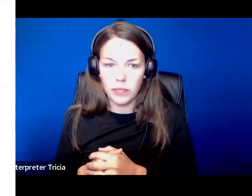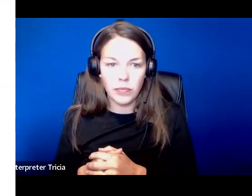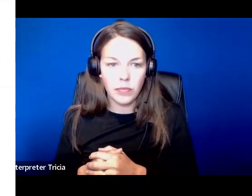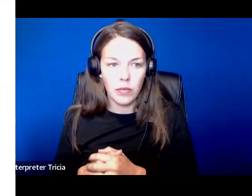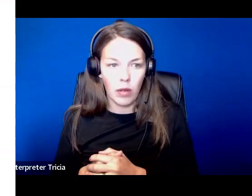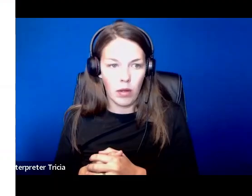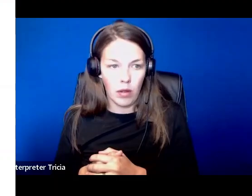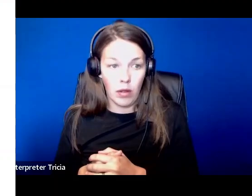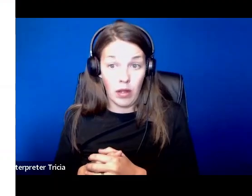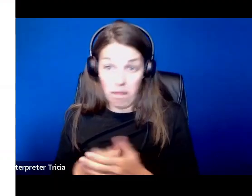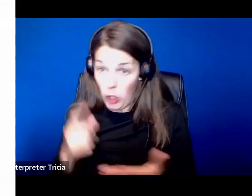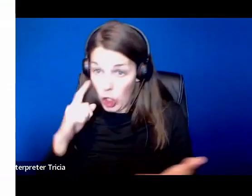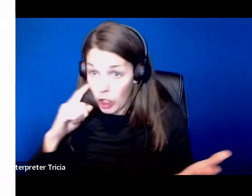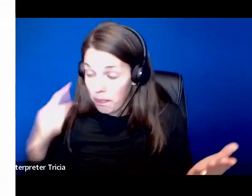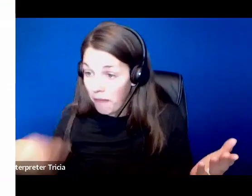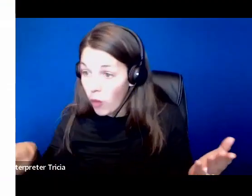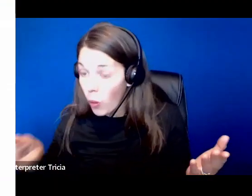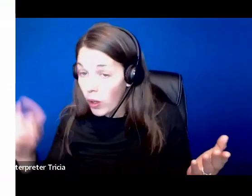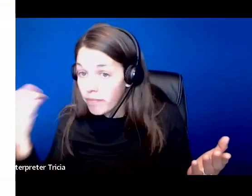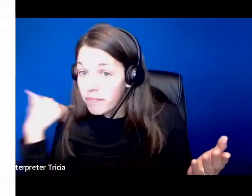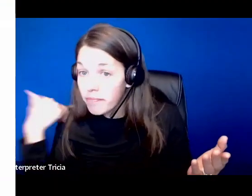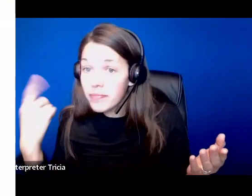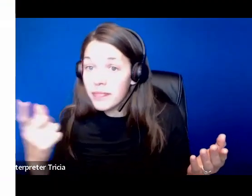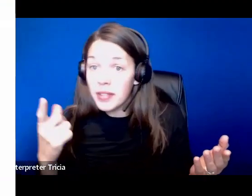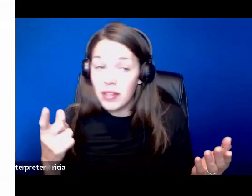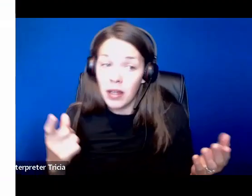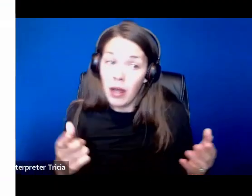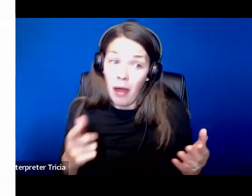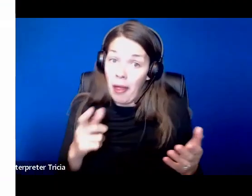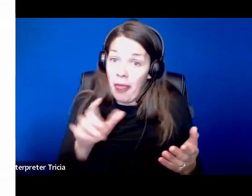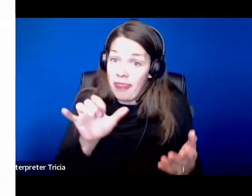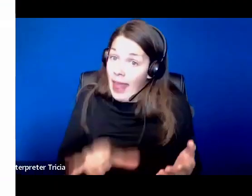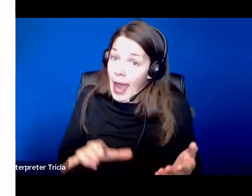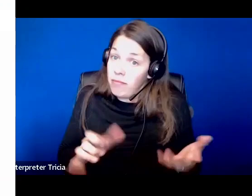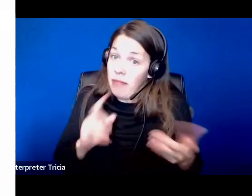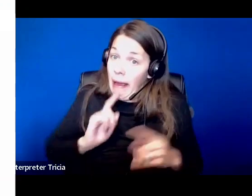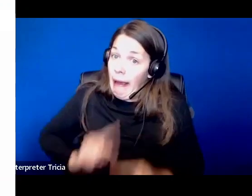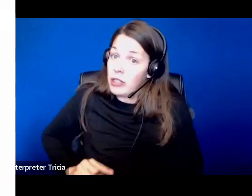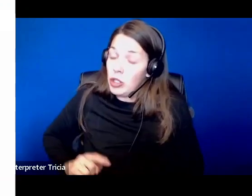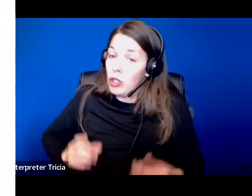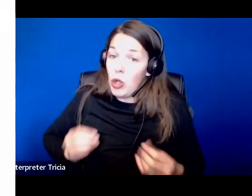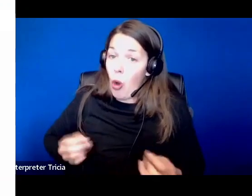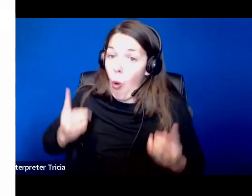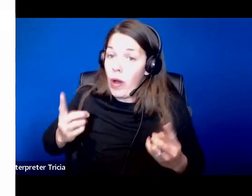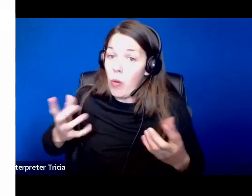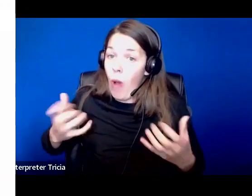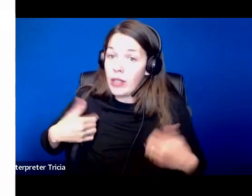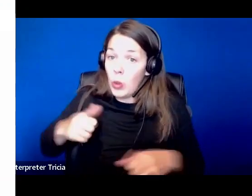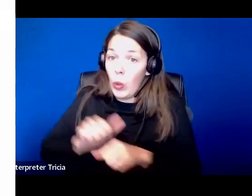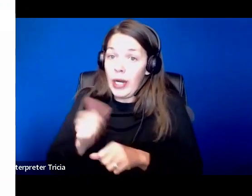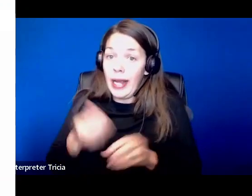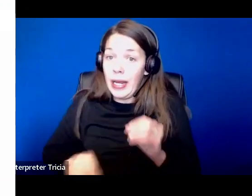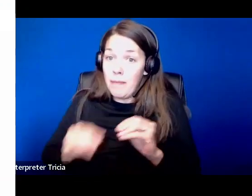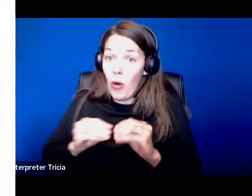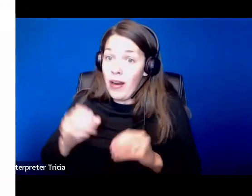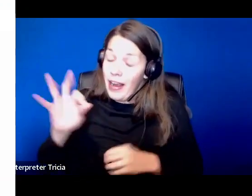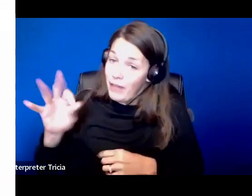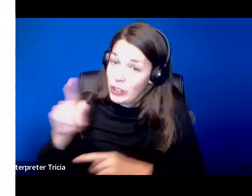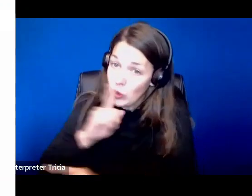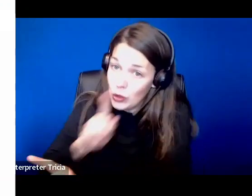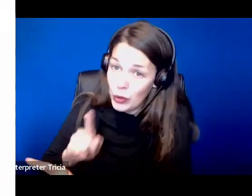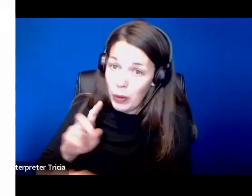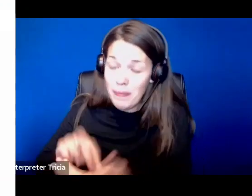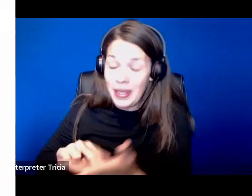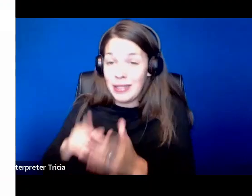don't know if any of you have heard that. Well, is it that nobody wants to work anymore? Well, if that's true, it's been true for 135 years.